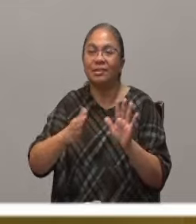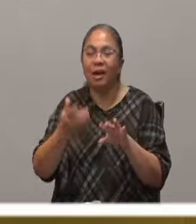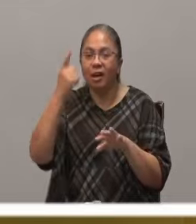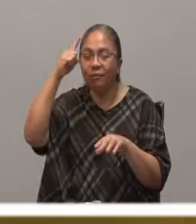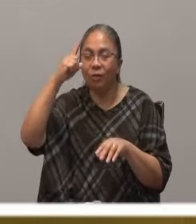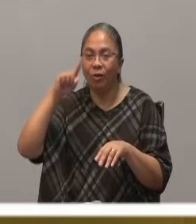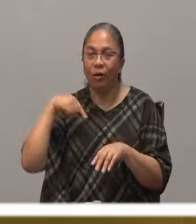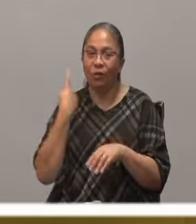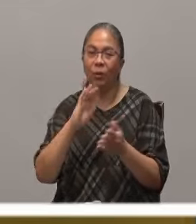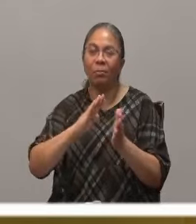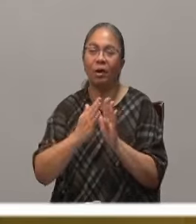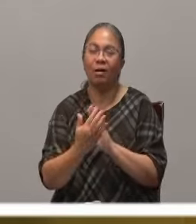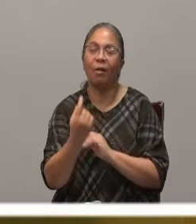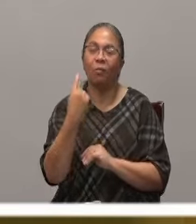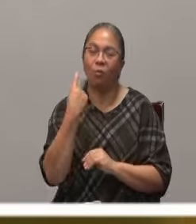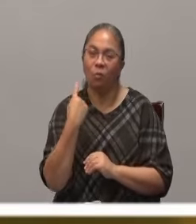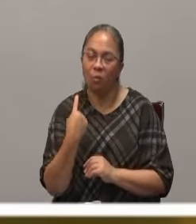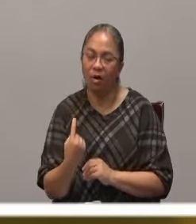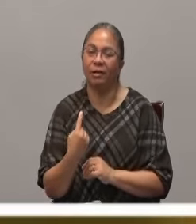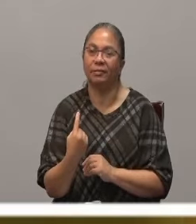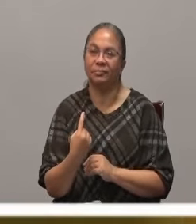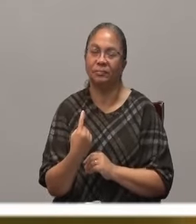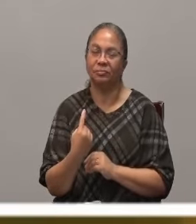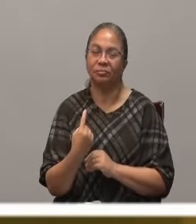their oneness would display